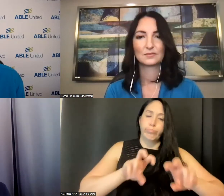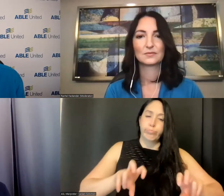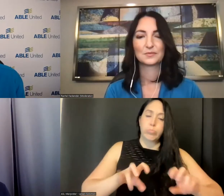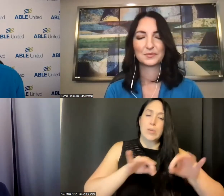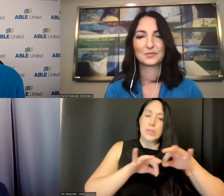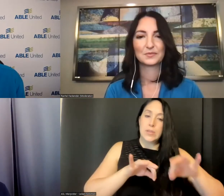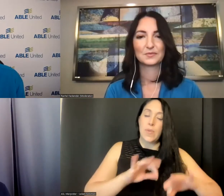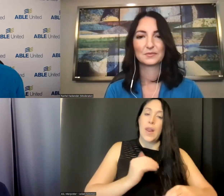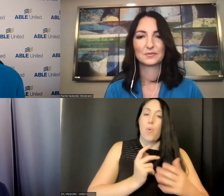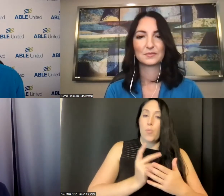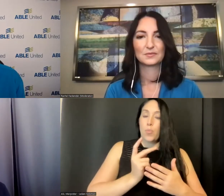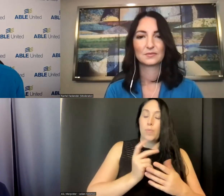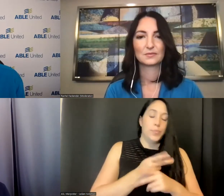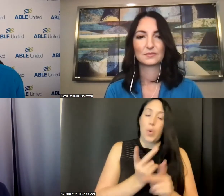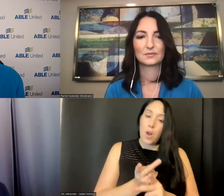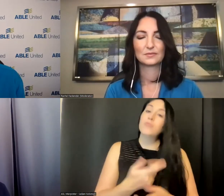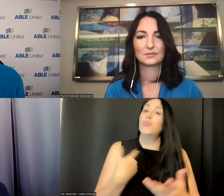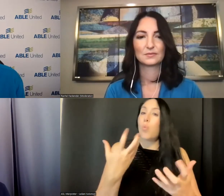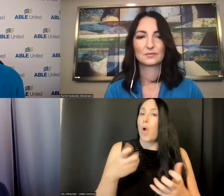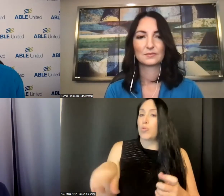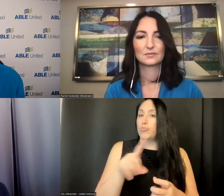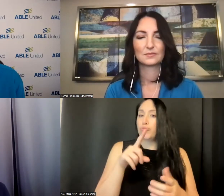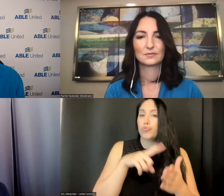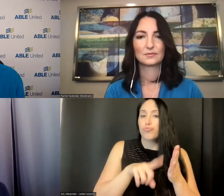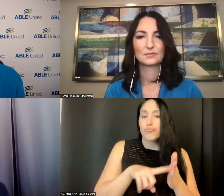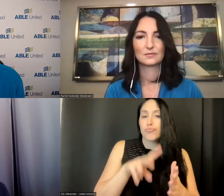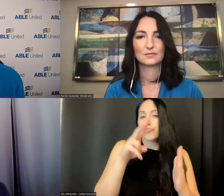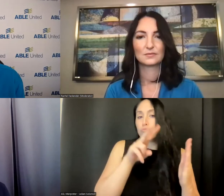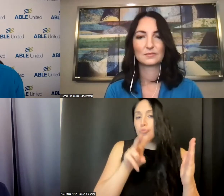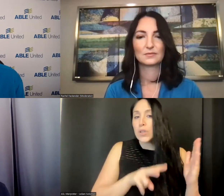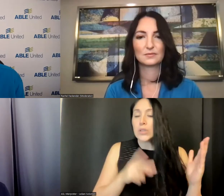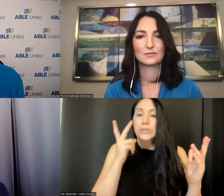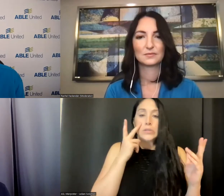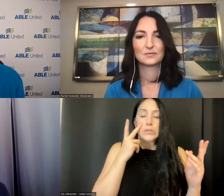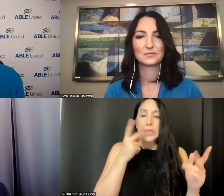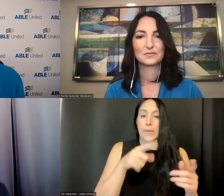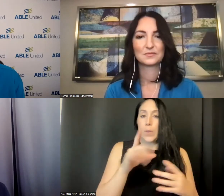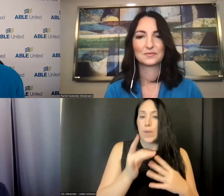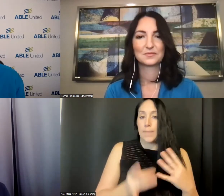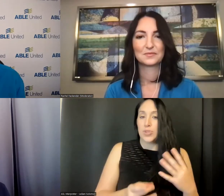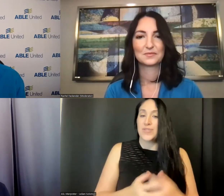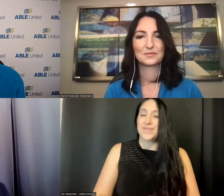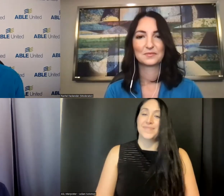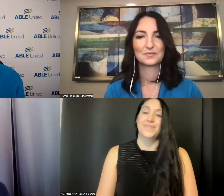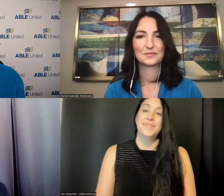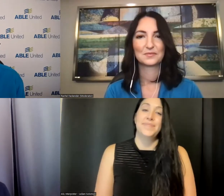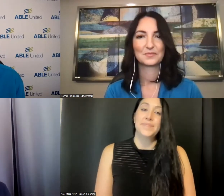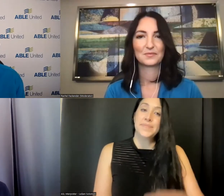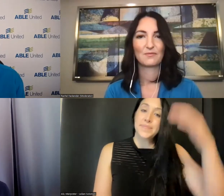out, as well as performance of any of those investment options are available on our website as well.